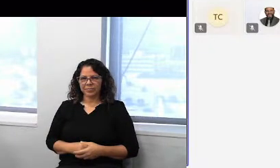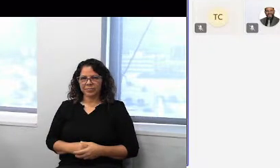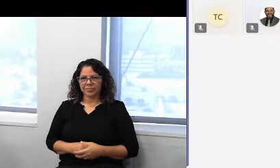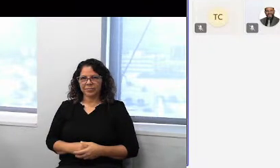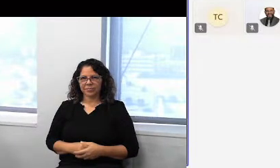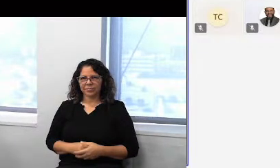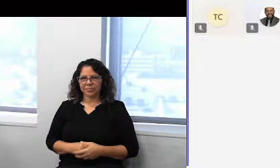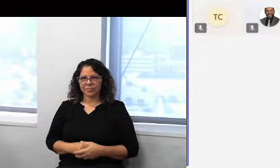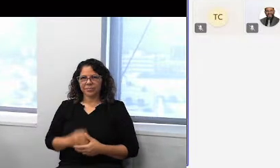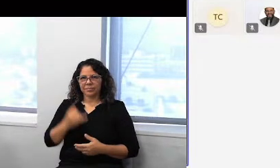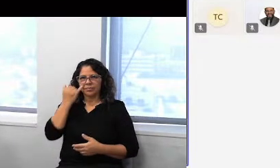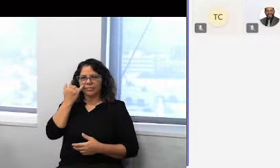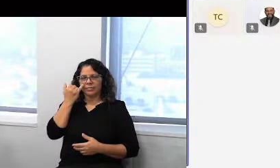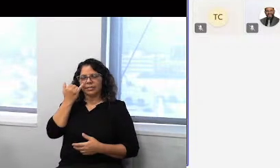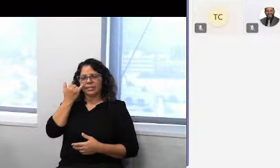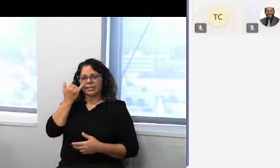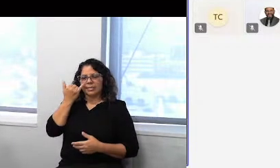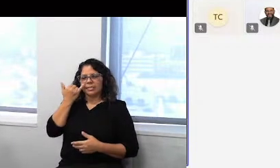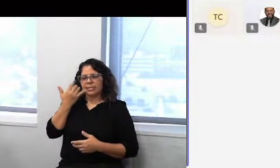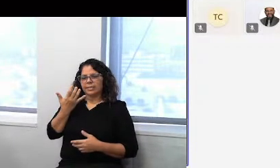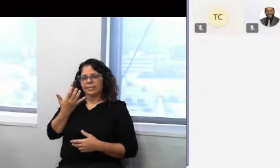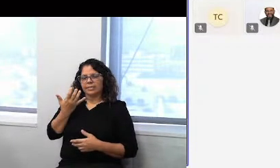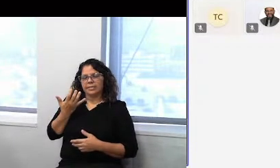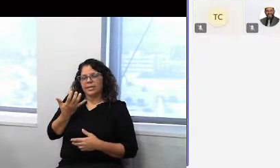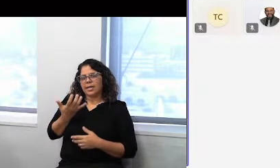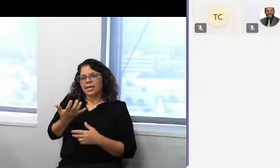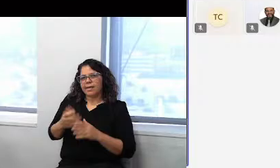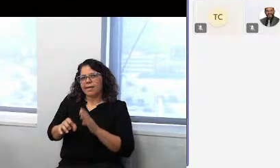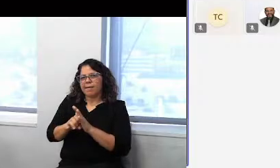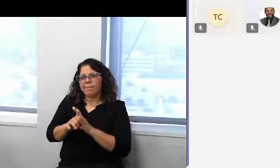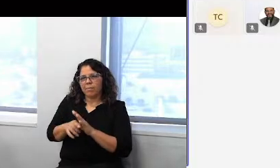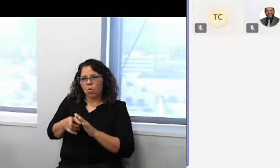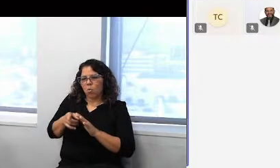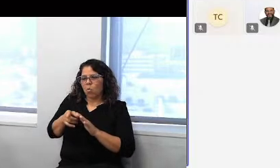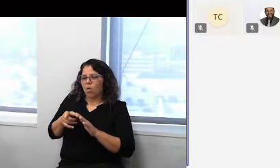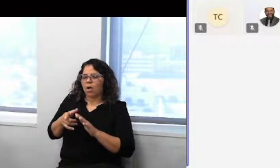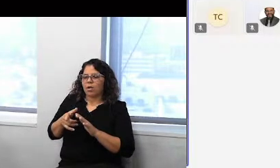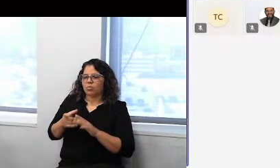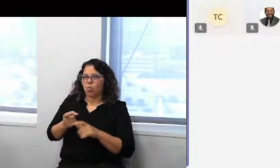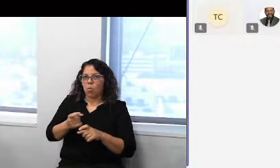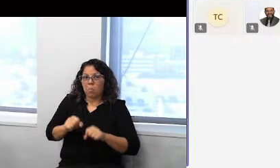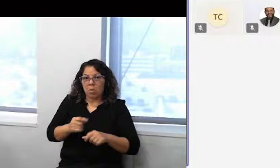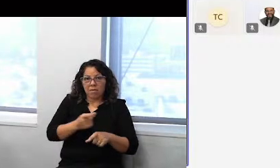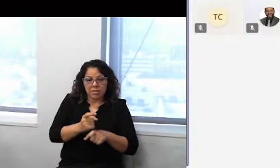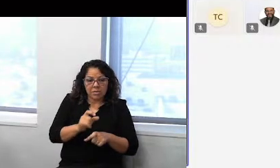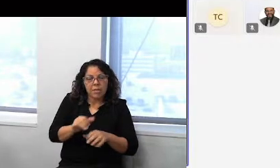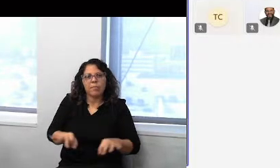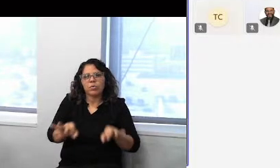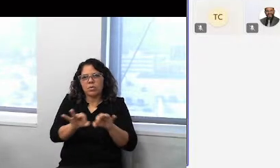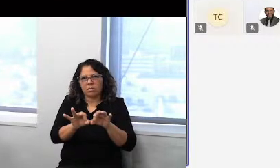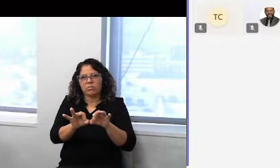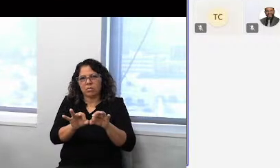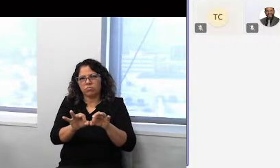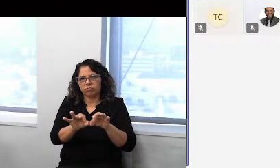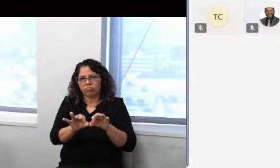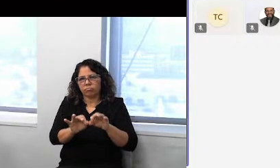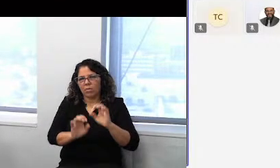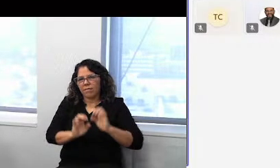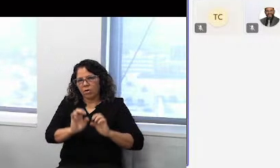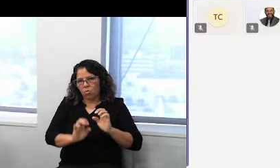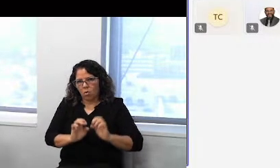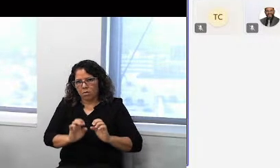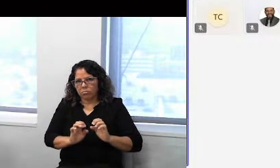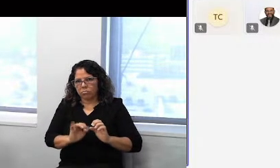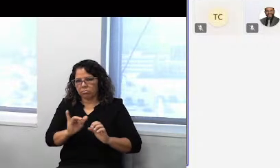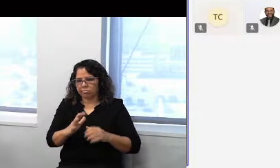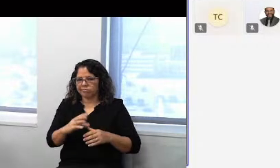That is how actually all the regional transmission planning processes happen in the mainland at a larger